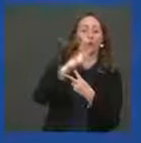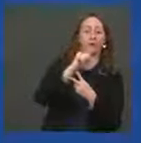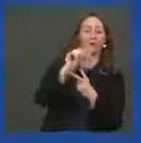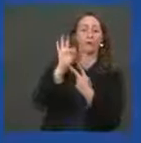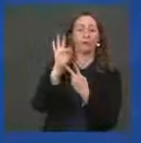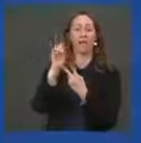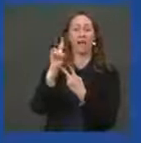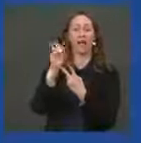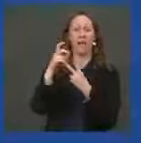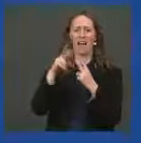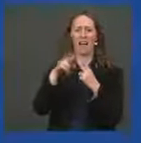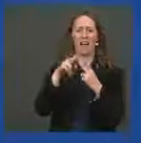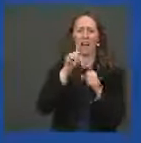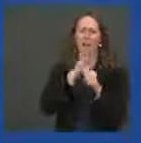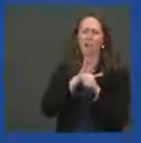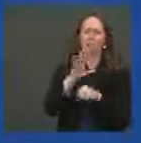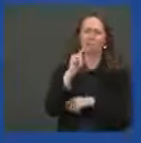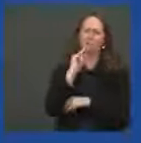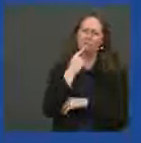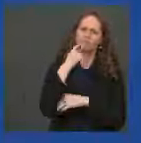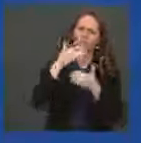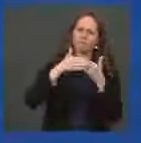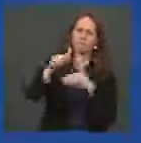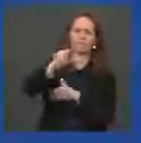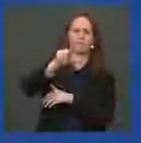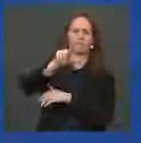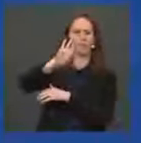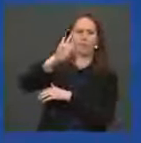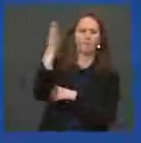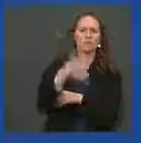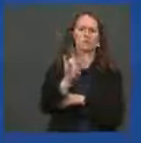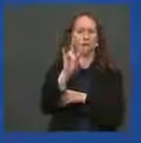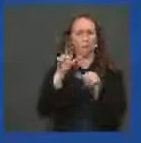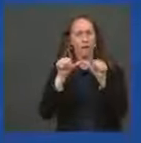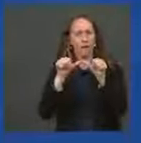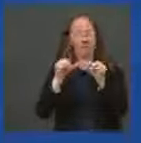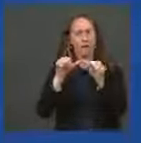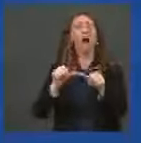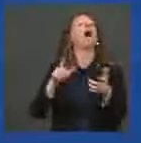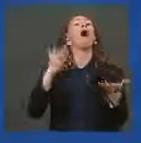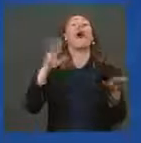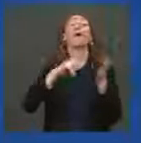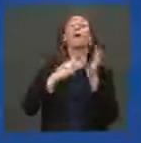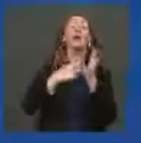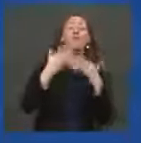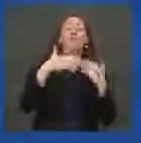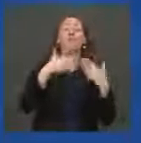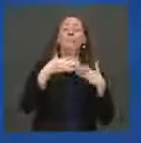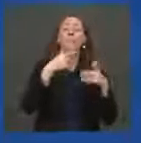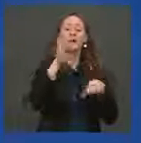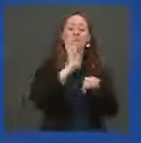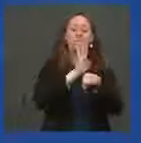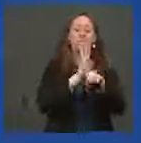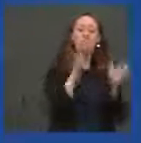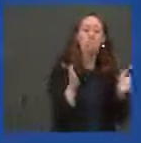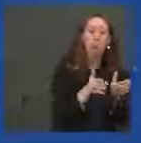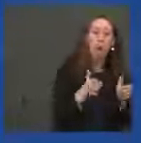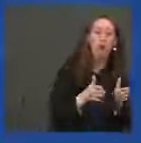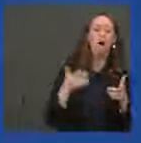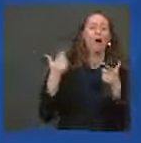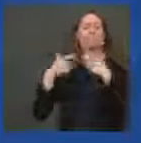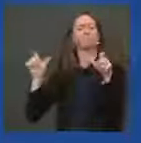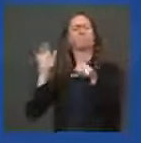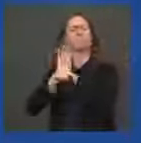operations means that businesses of all sizes will get their goods on shelves faster and more reliably.